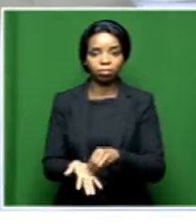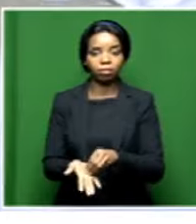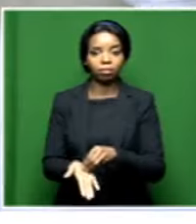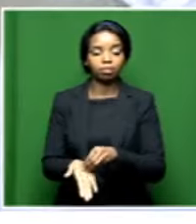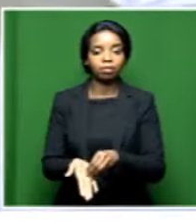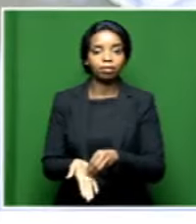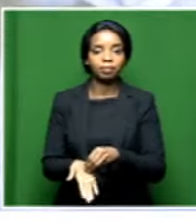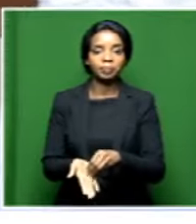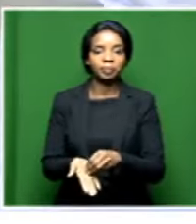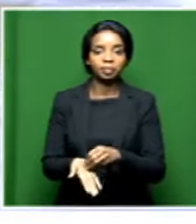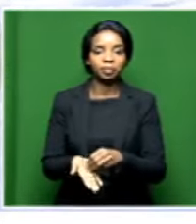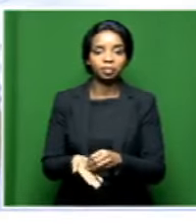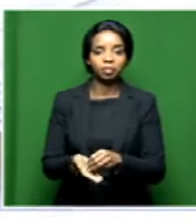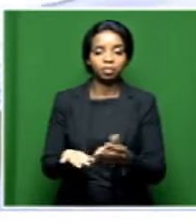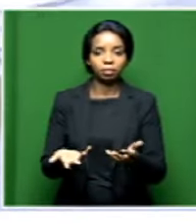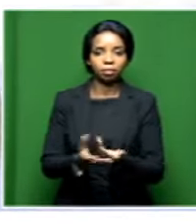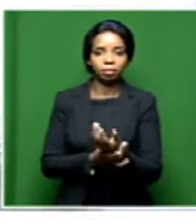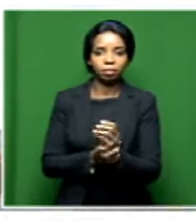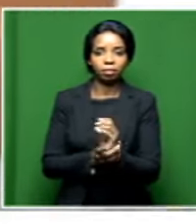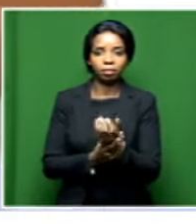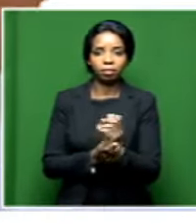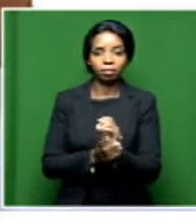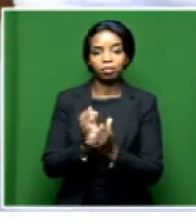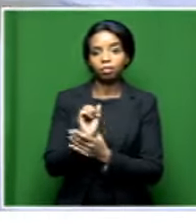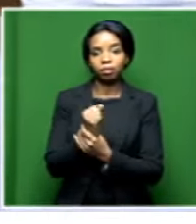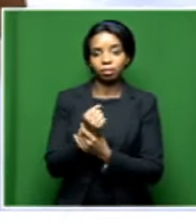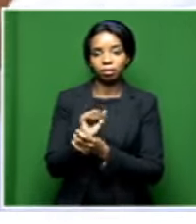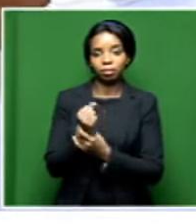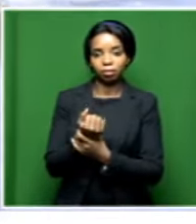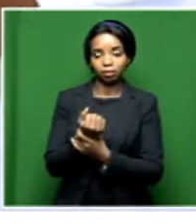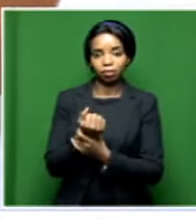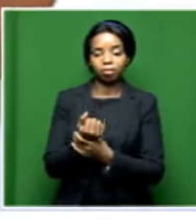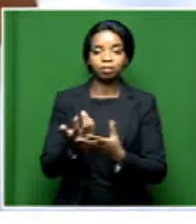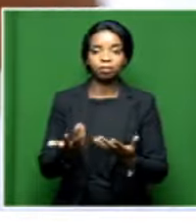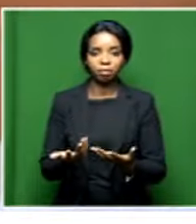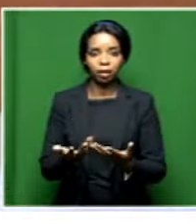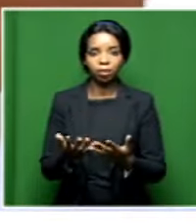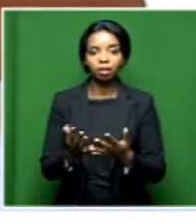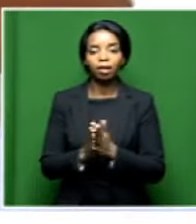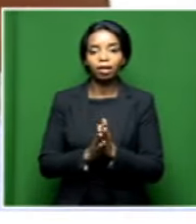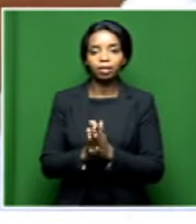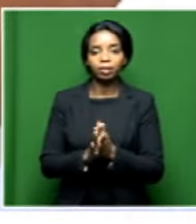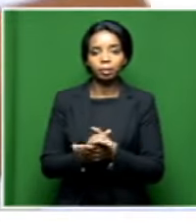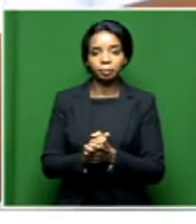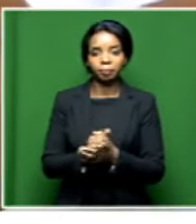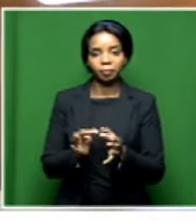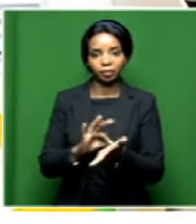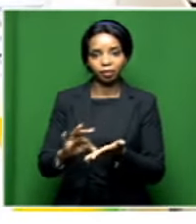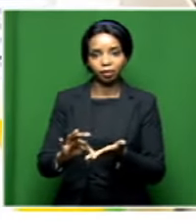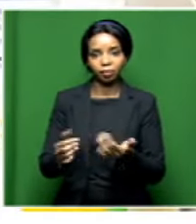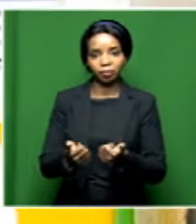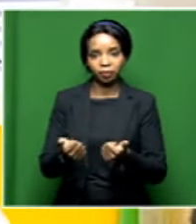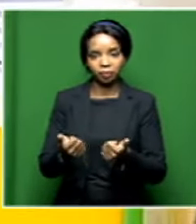hands. And finish off on your wrists. And then your hands are clean.